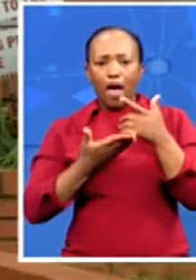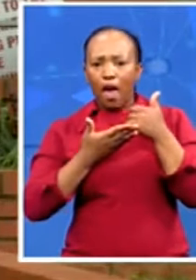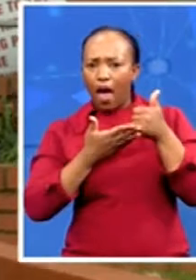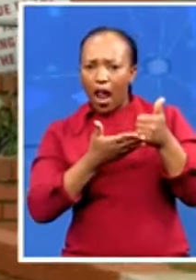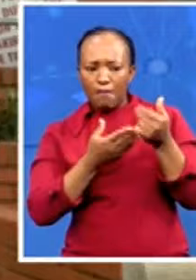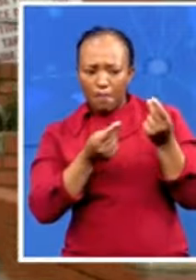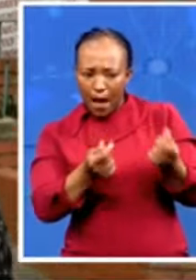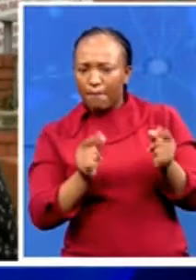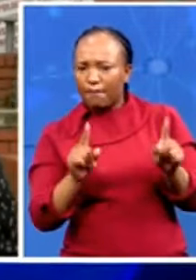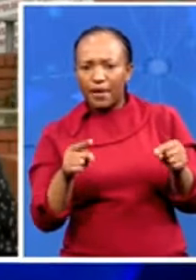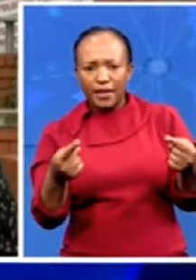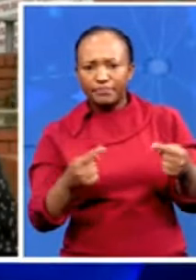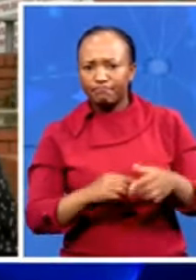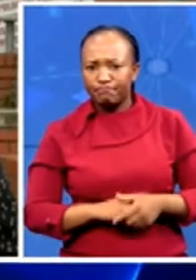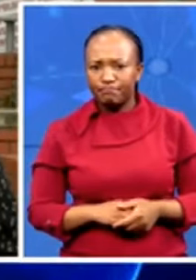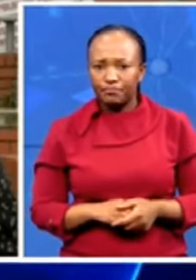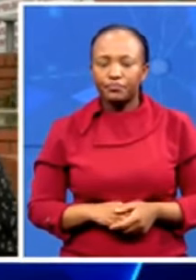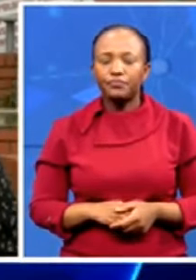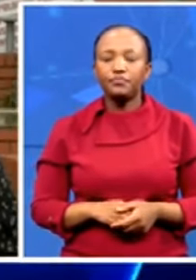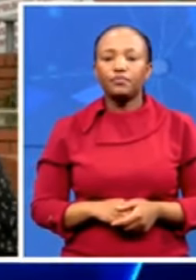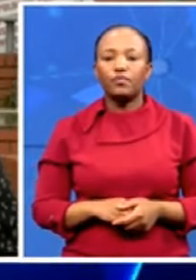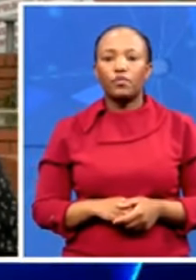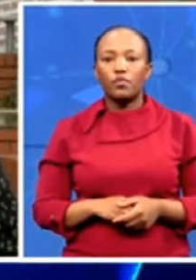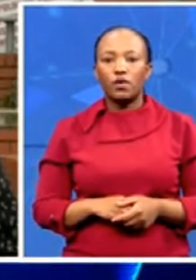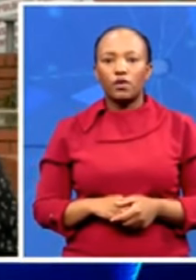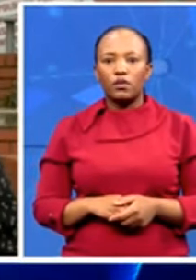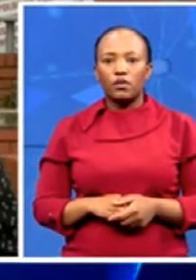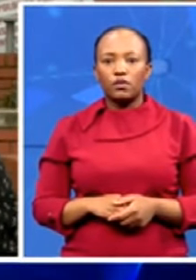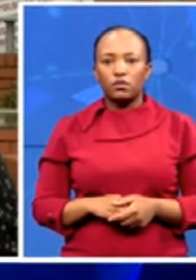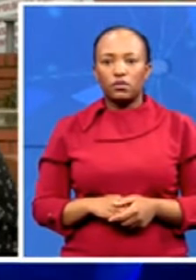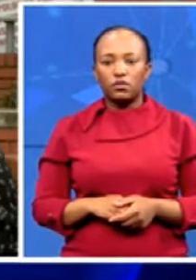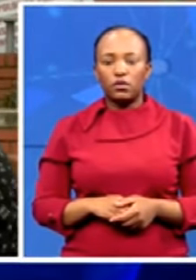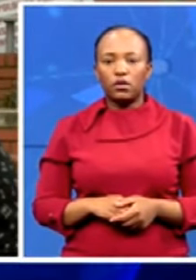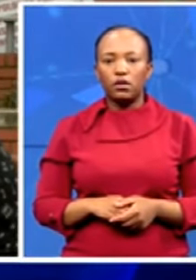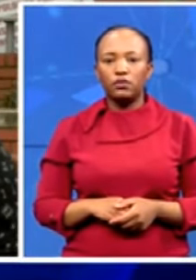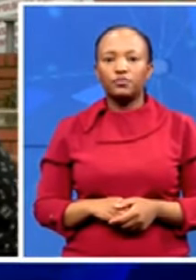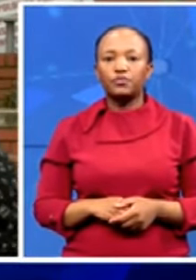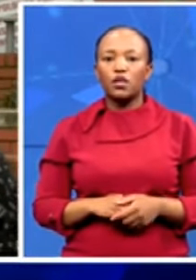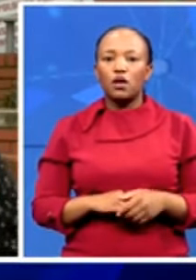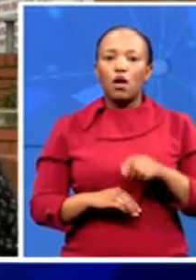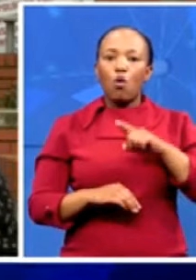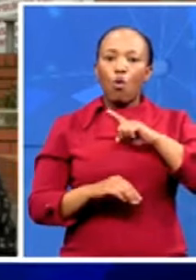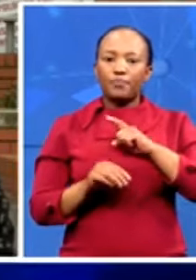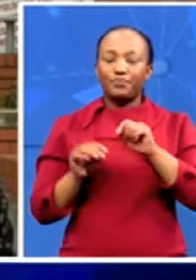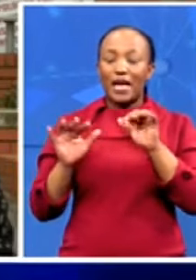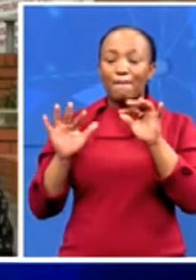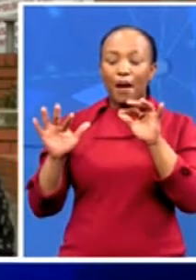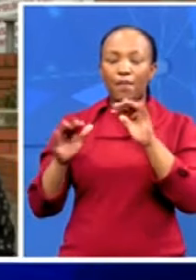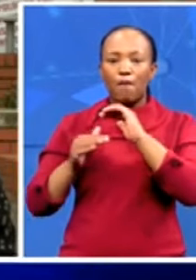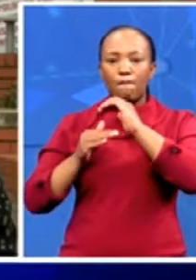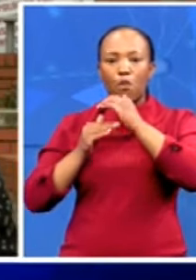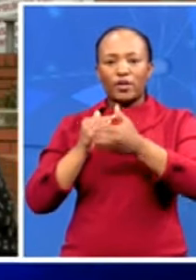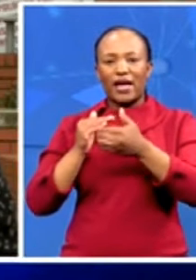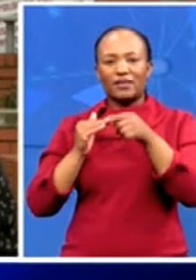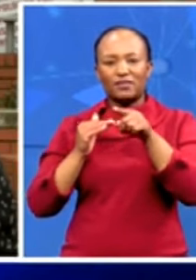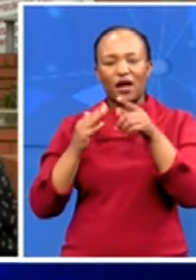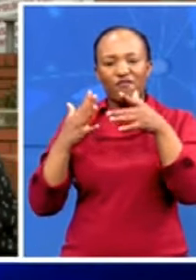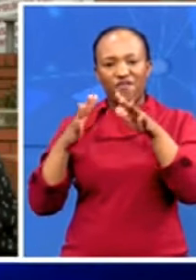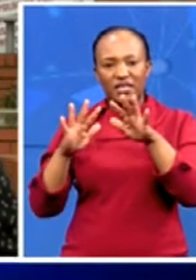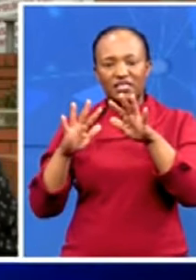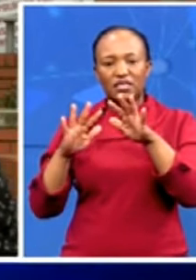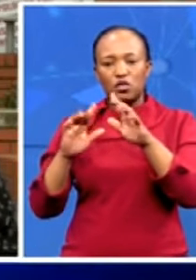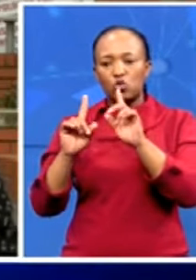of course, for the public protector to investigate, there has to have been members of the community who lodged a complaint. Are we getting